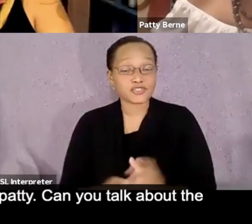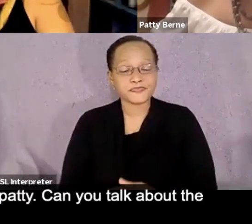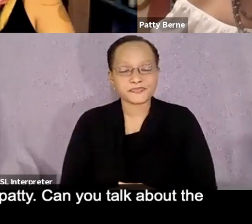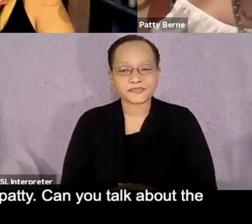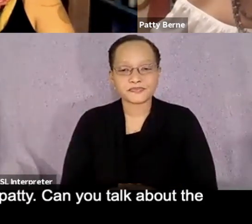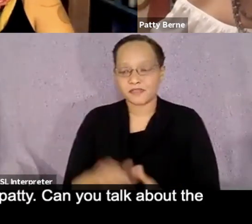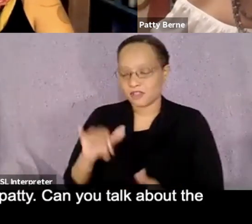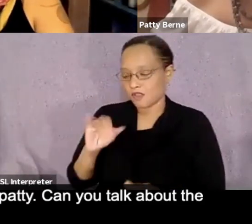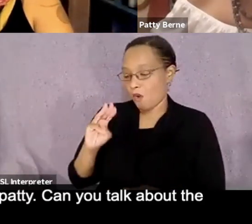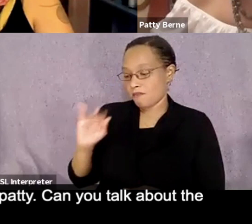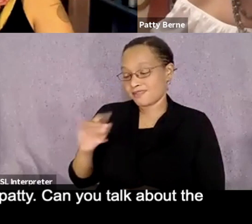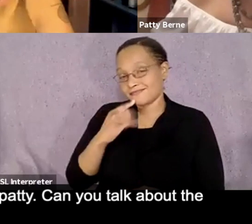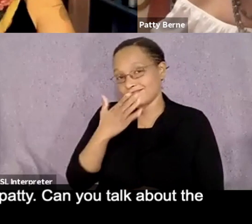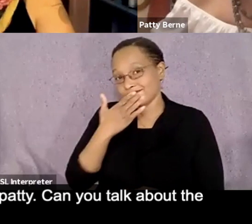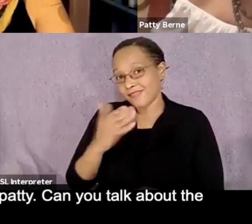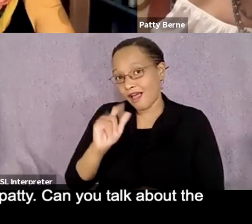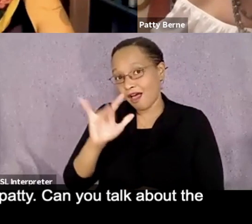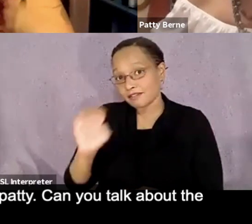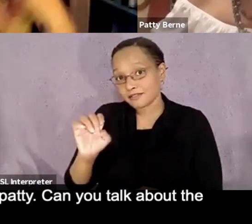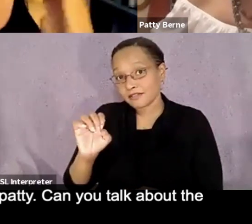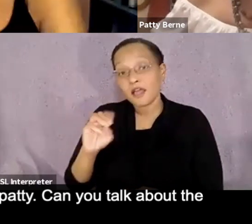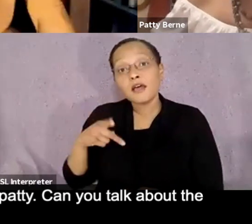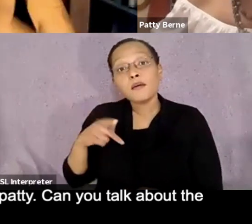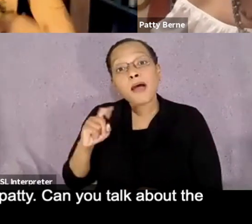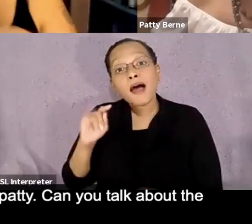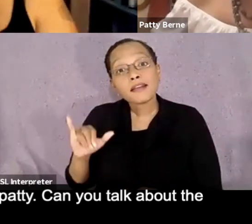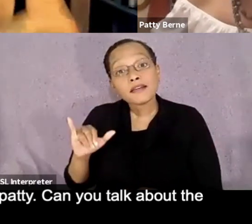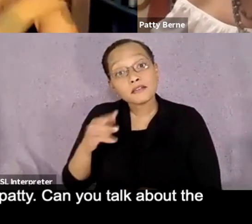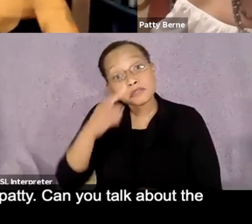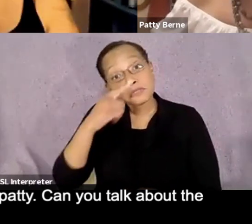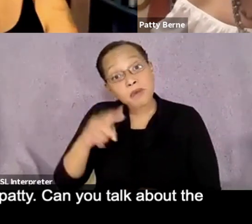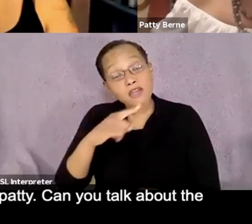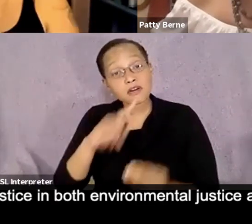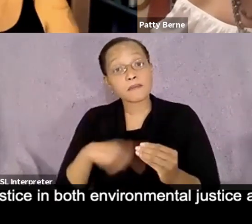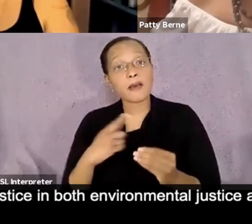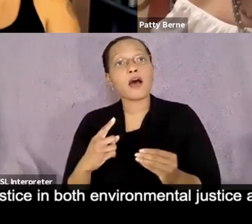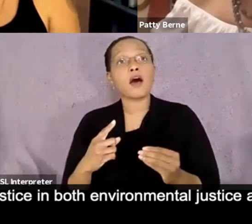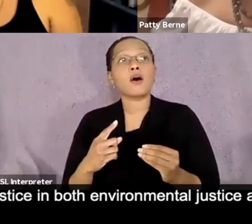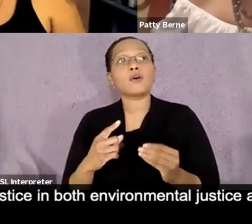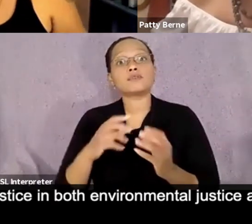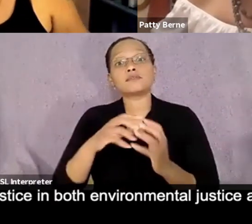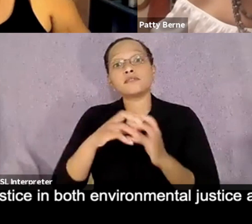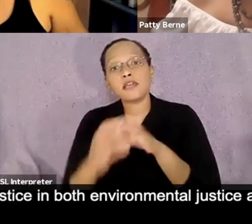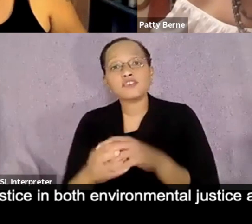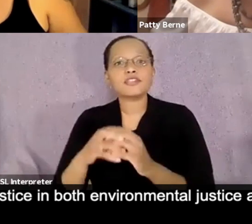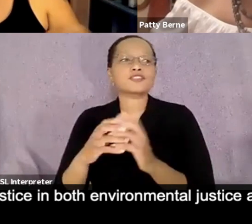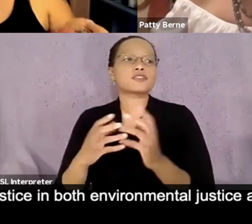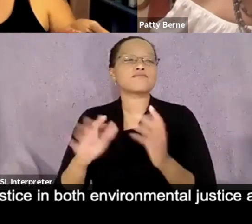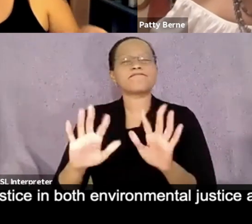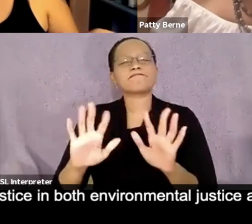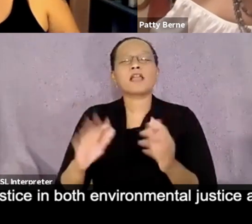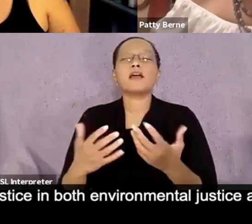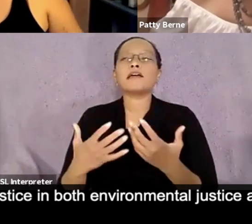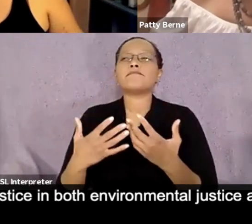Thank you, Alice. Patty, can you talk about the intersection or integration of disability